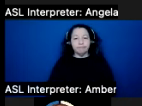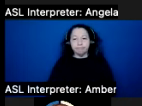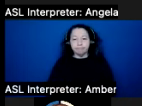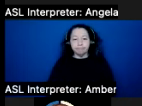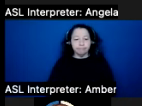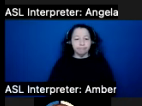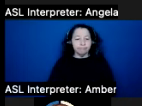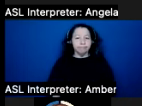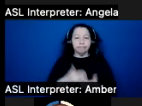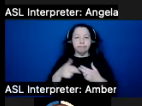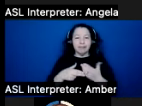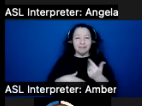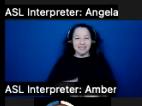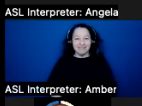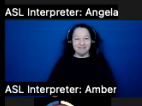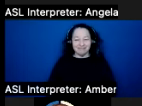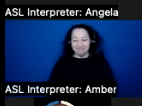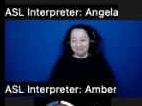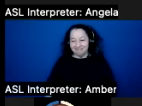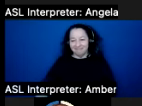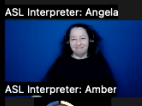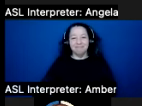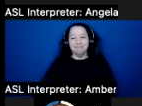Okay, next slide, please, Deb.